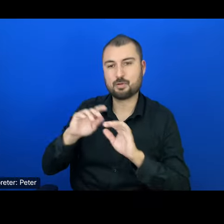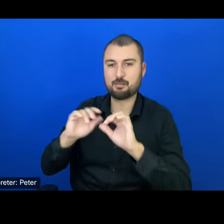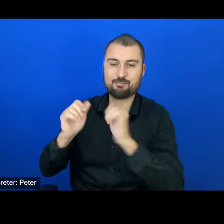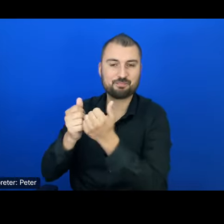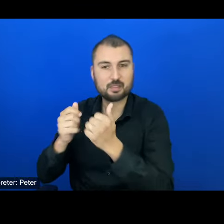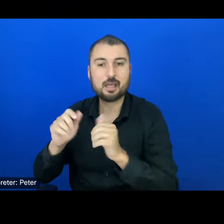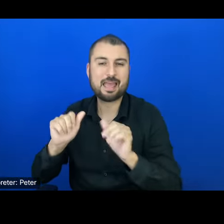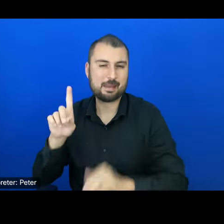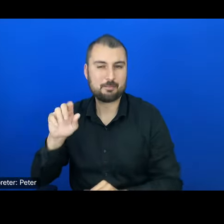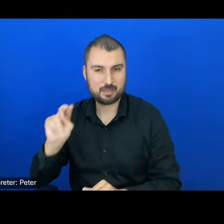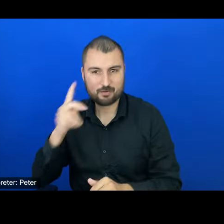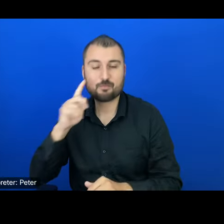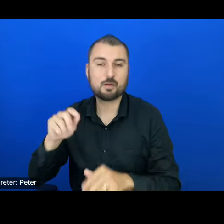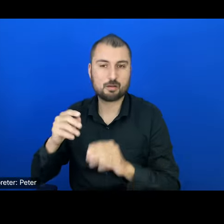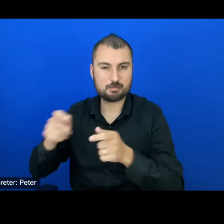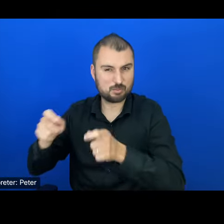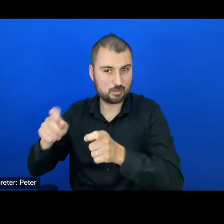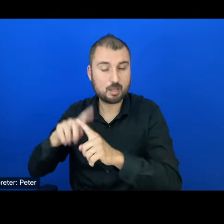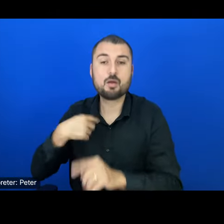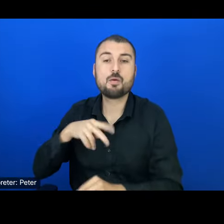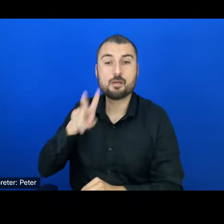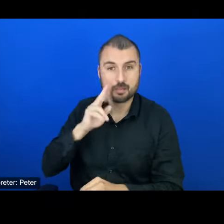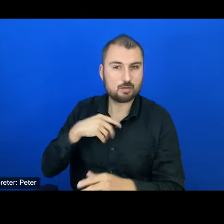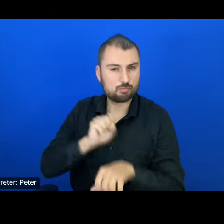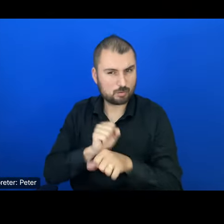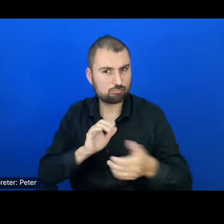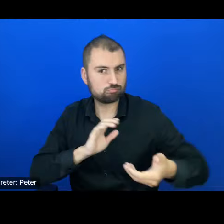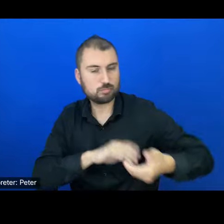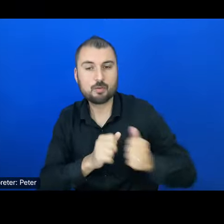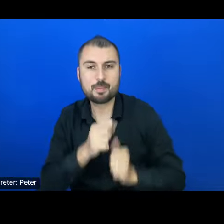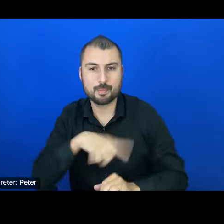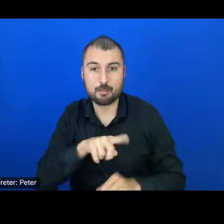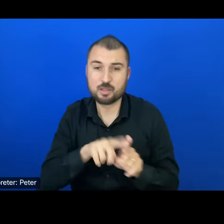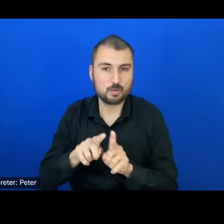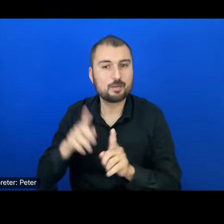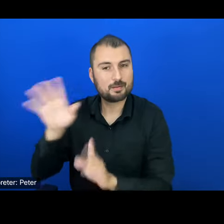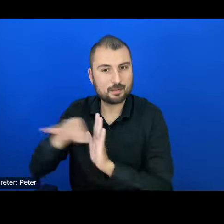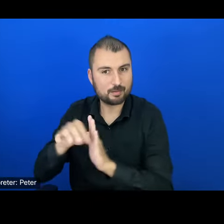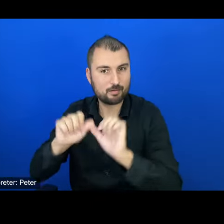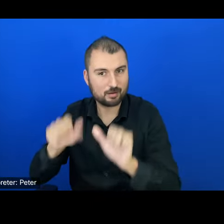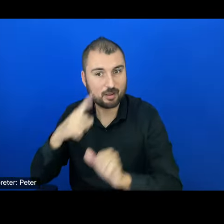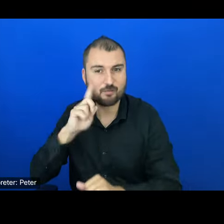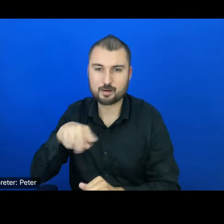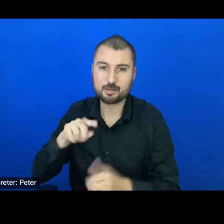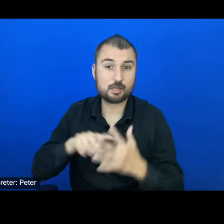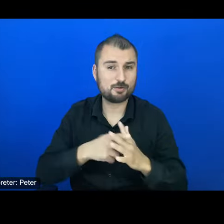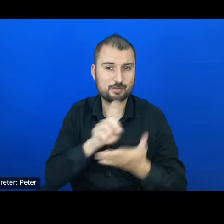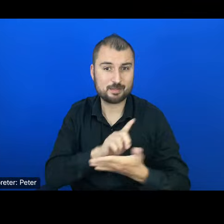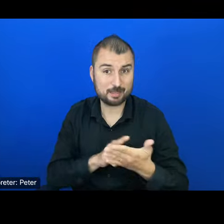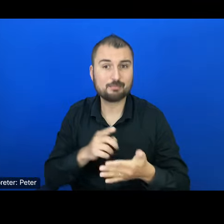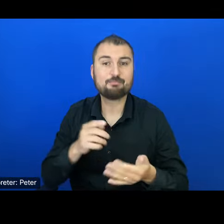these large capital projects. We're working with them and the selected architect on the initial design phase for this